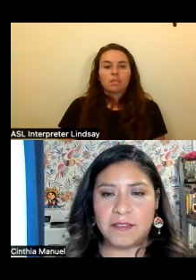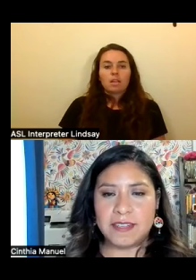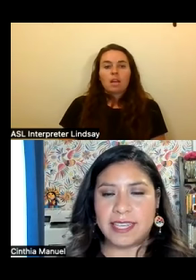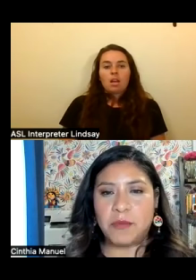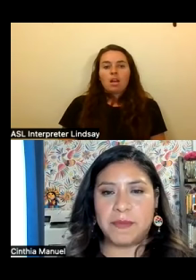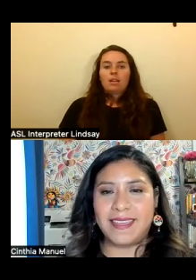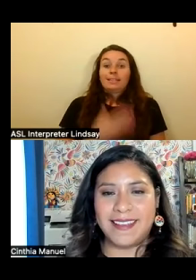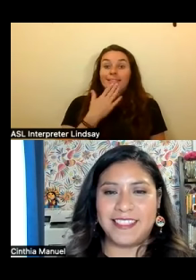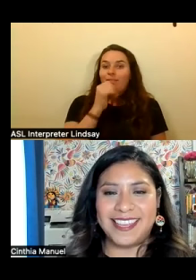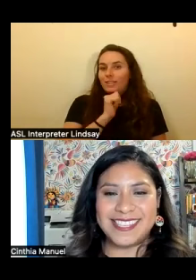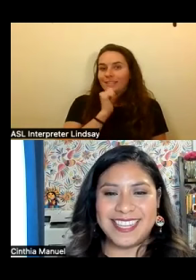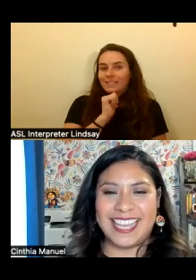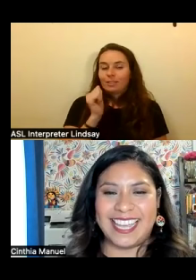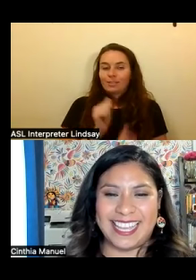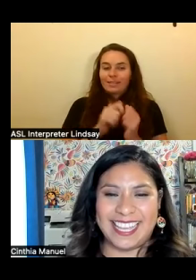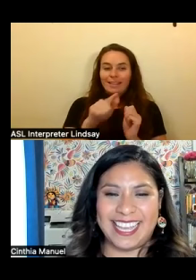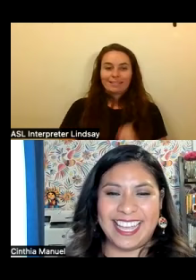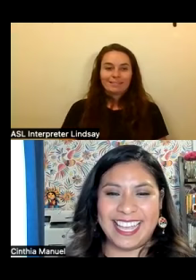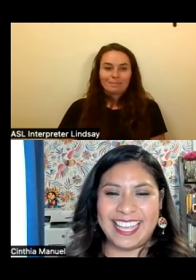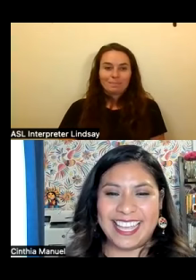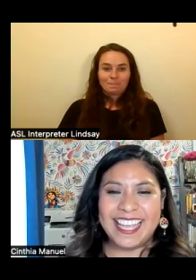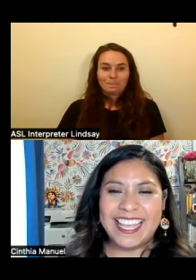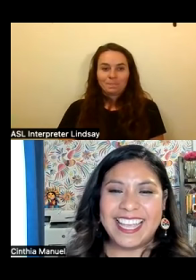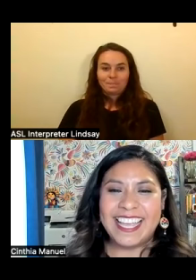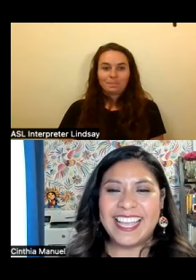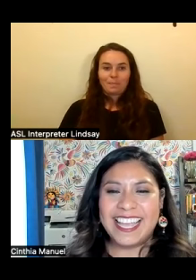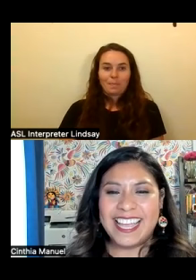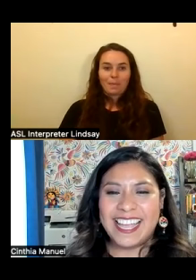Thank you for sticking with me on this.